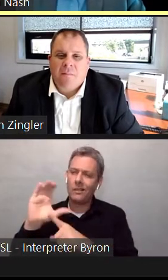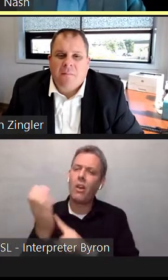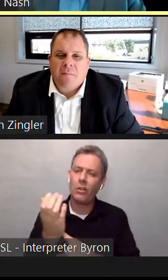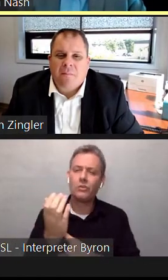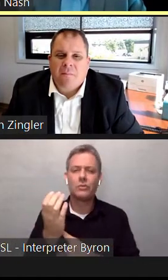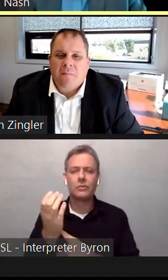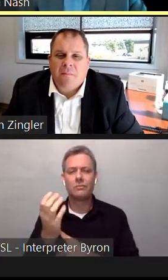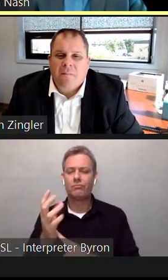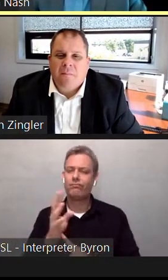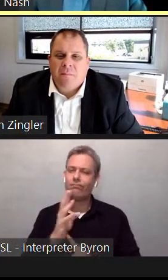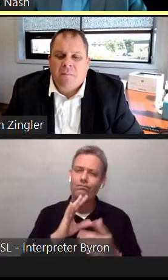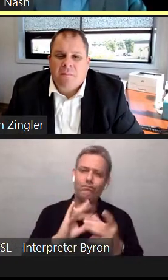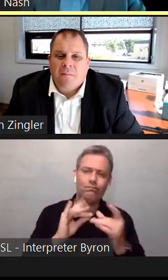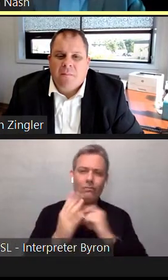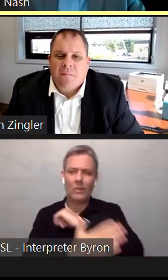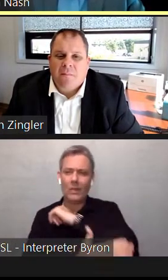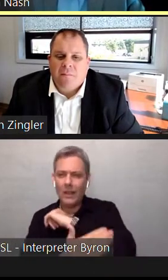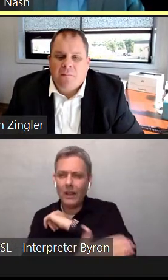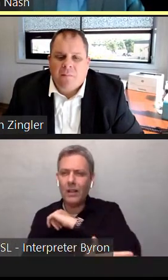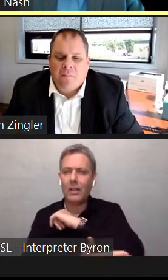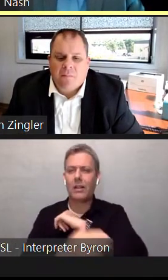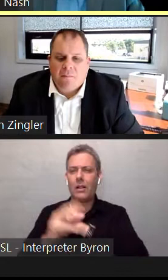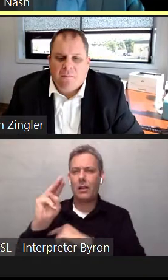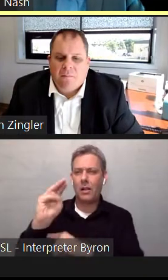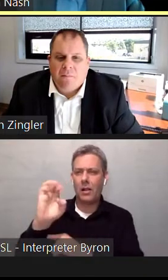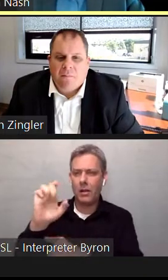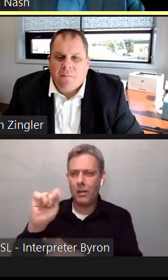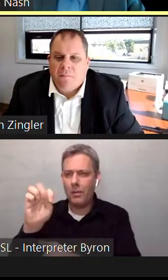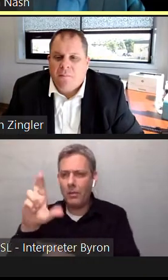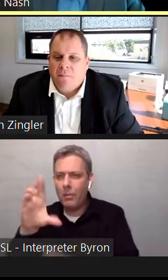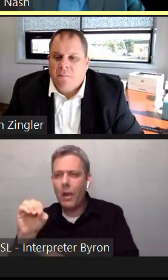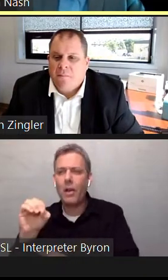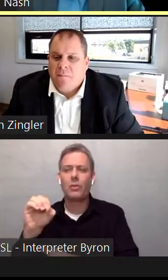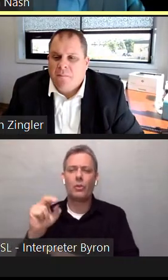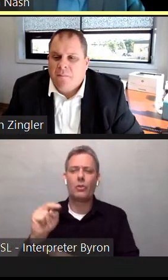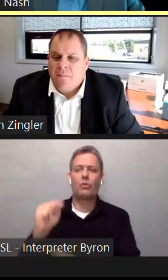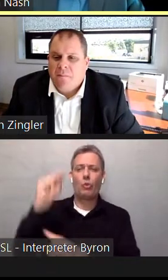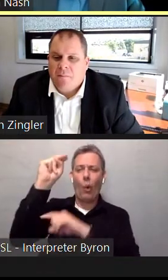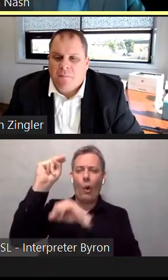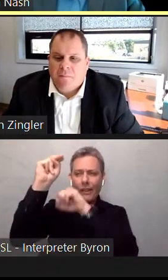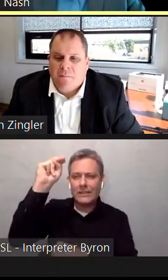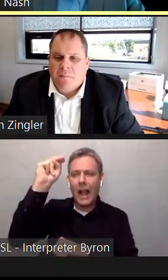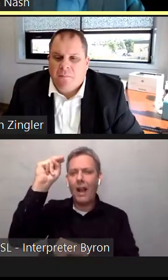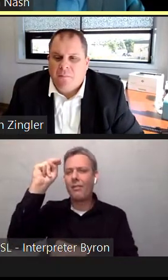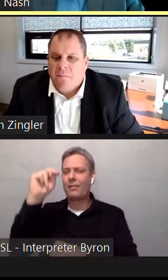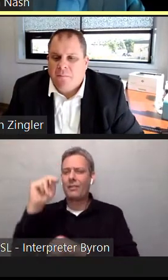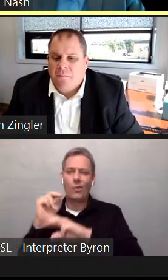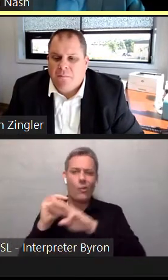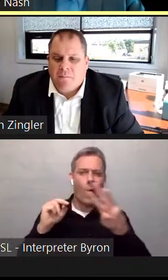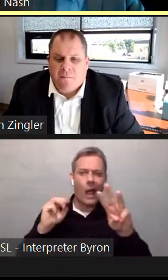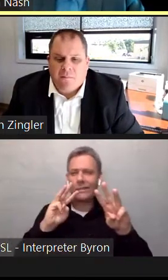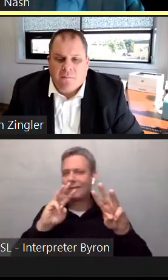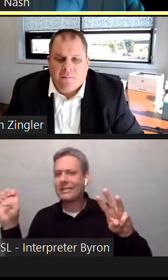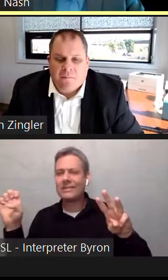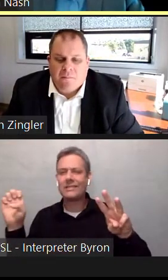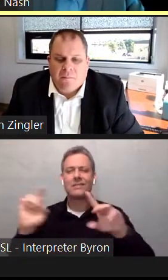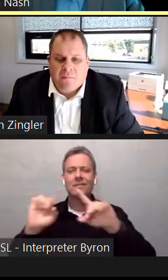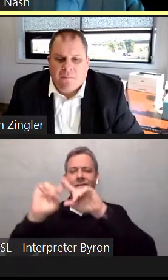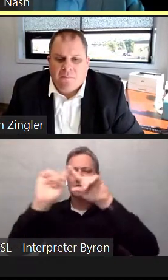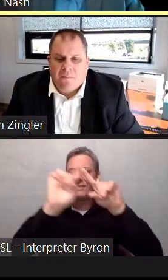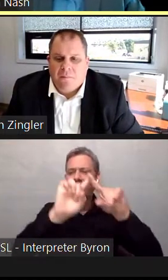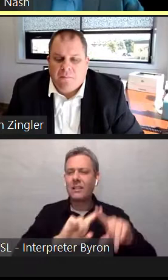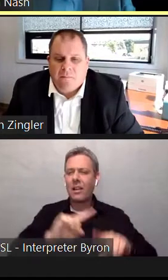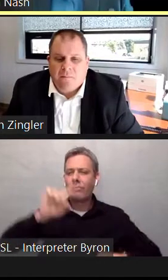population, urban, rural, and metro, north and south, and east and west, all are different dynamics, particularly in a state the size of